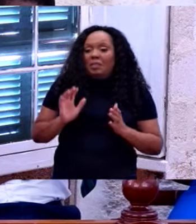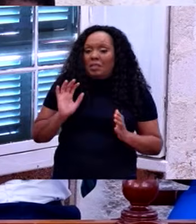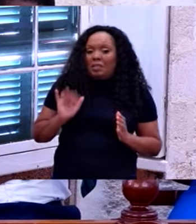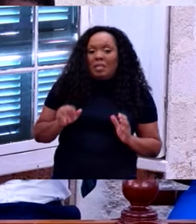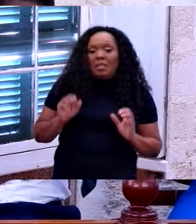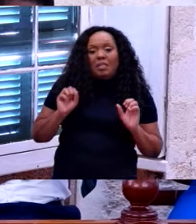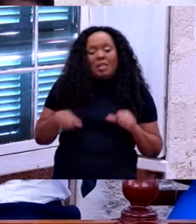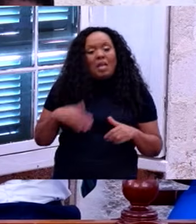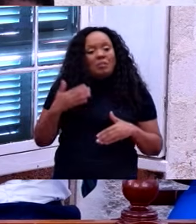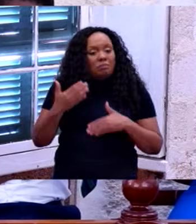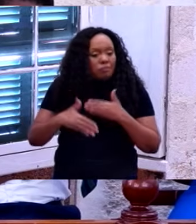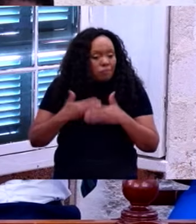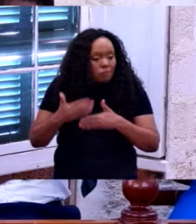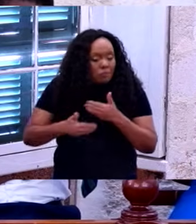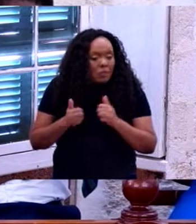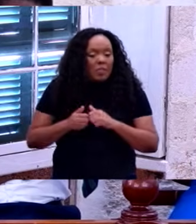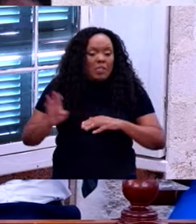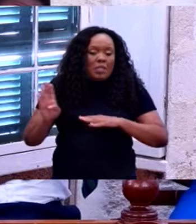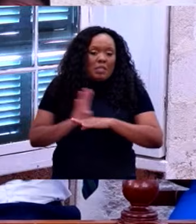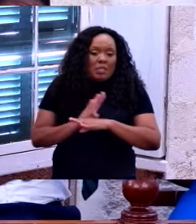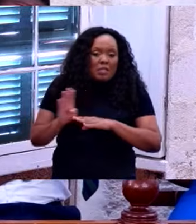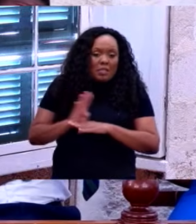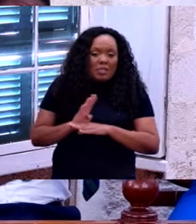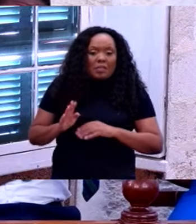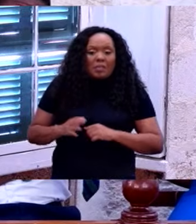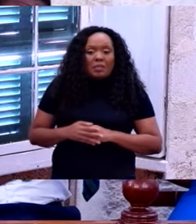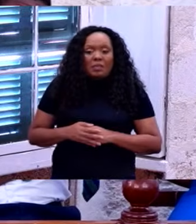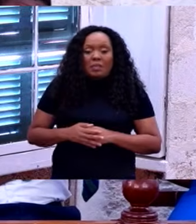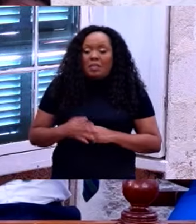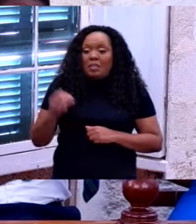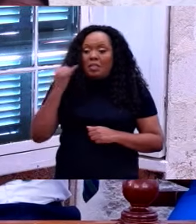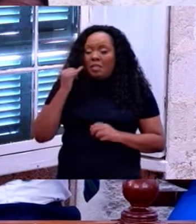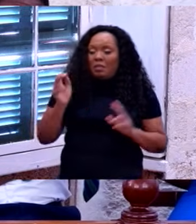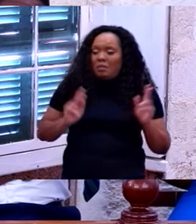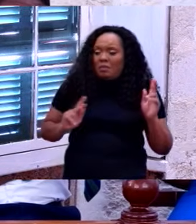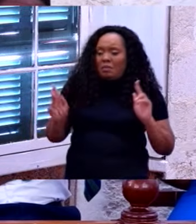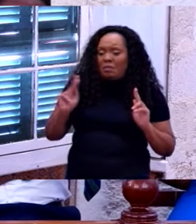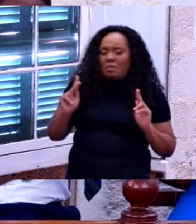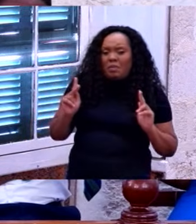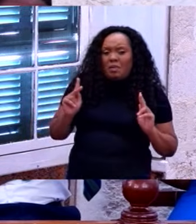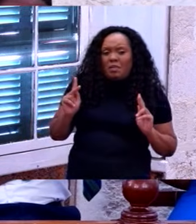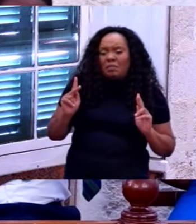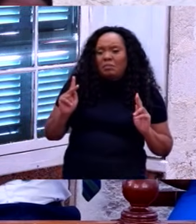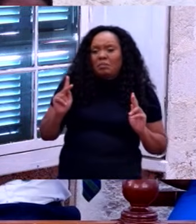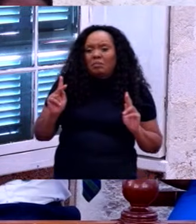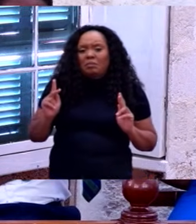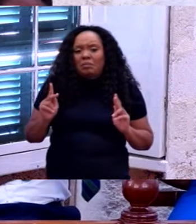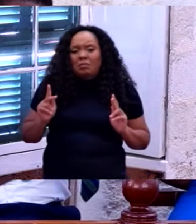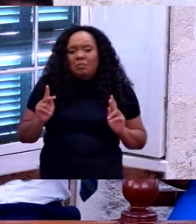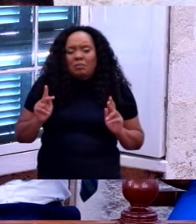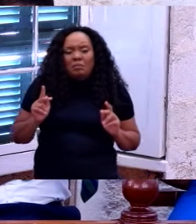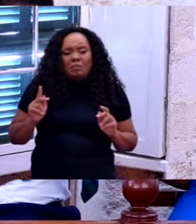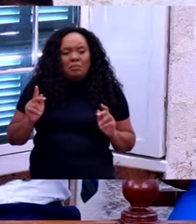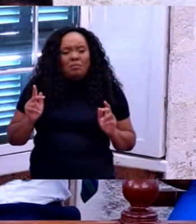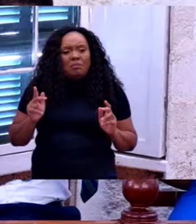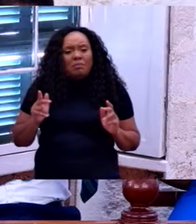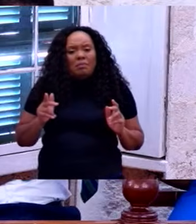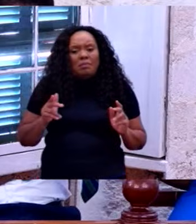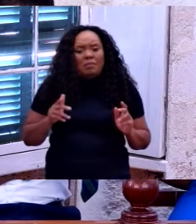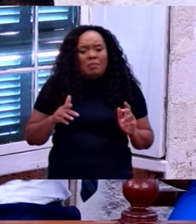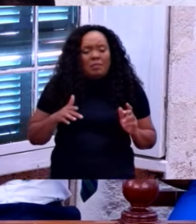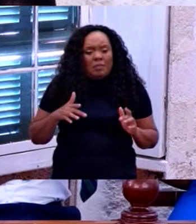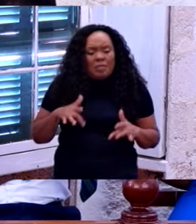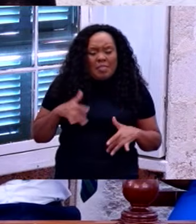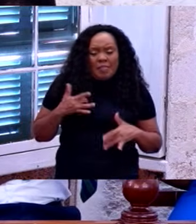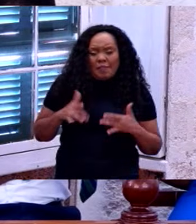speaking frankly, if there are any concerns about, let's call it gerrymandering, I don't think that's a